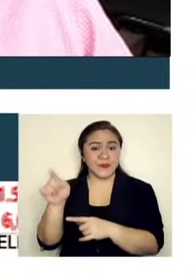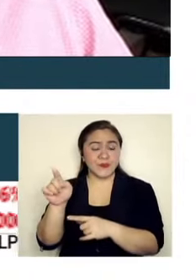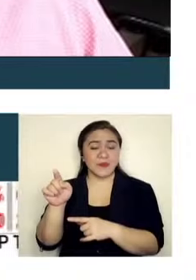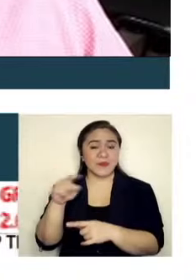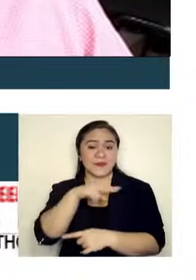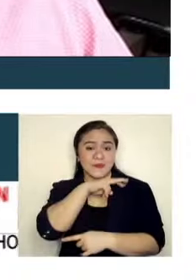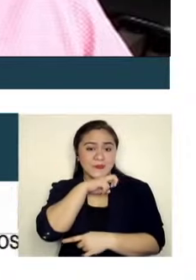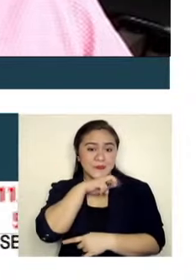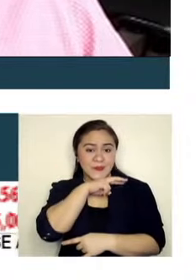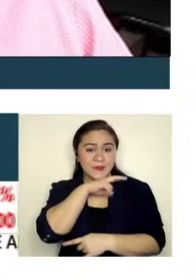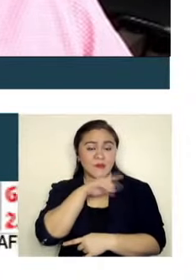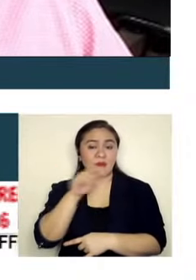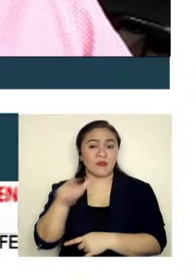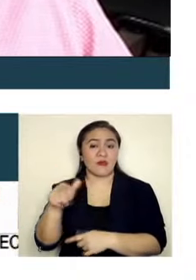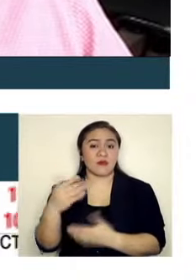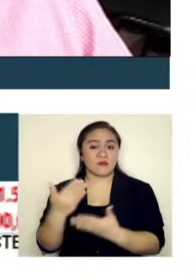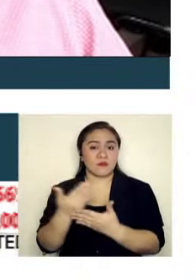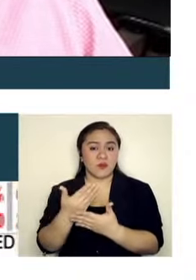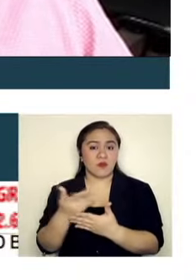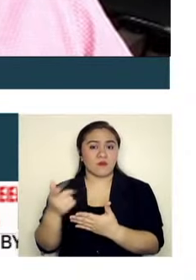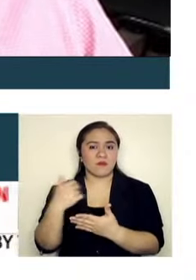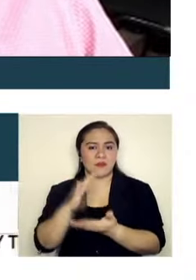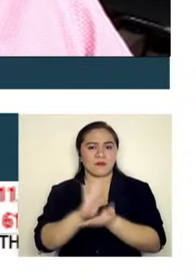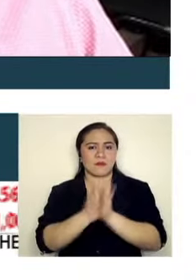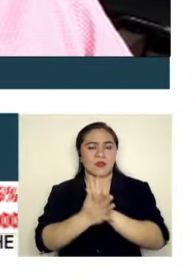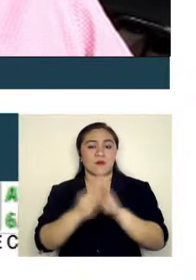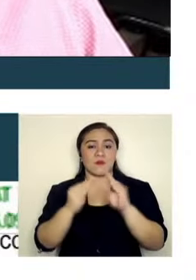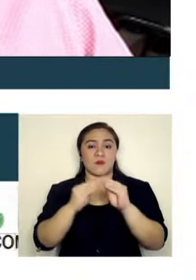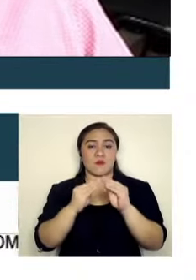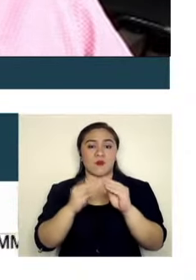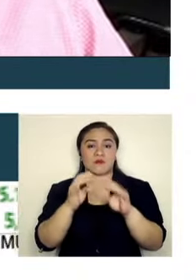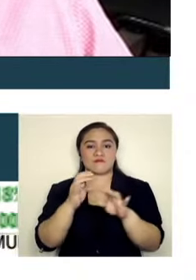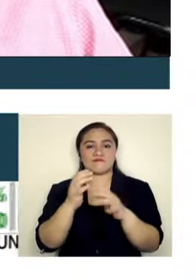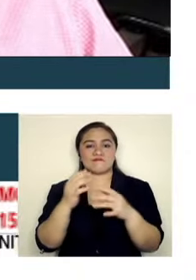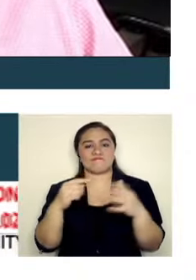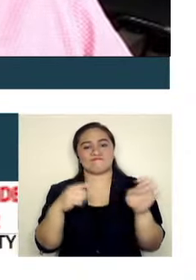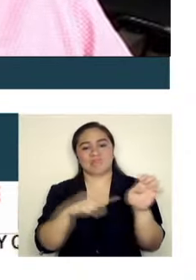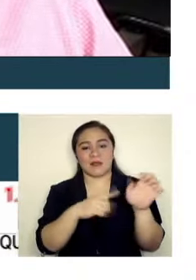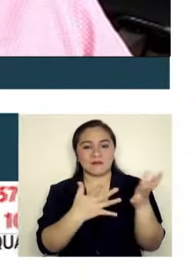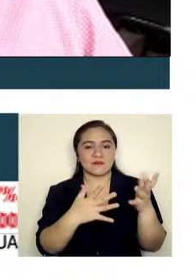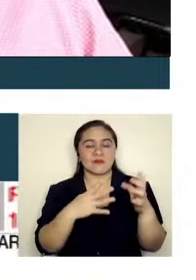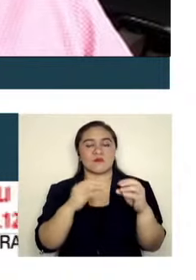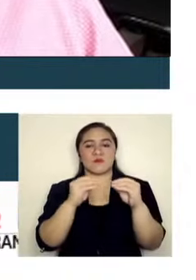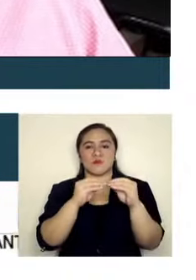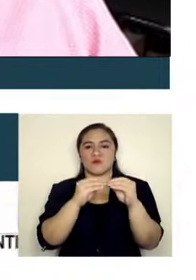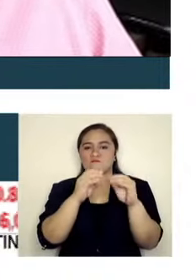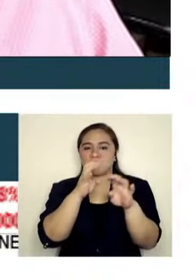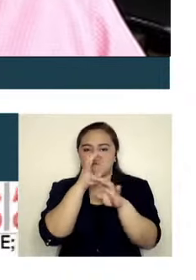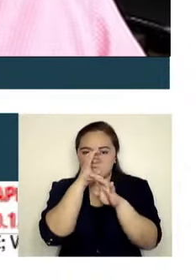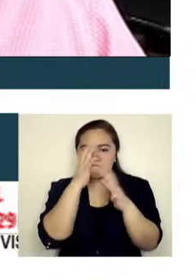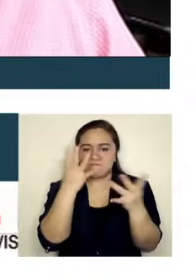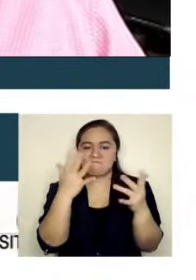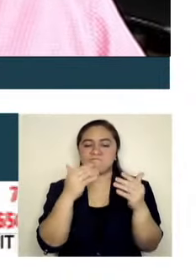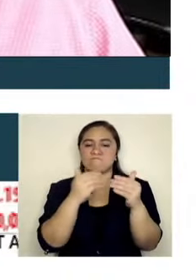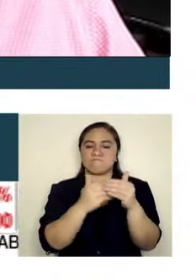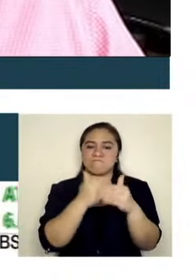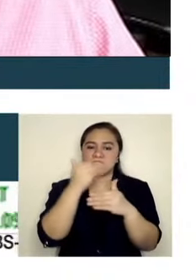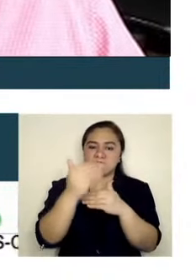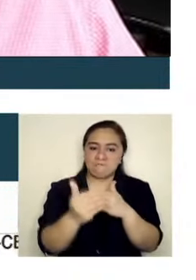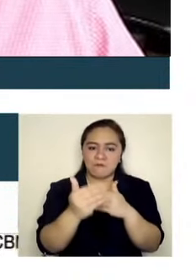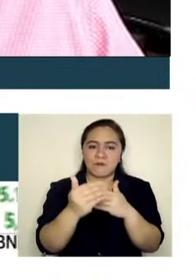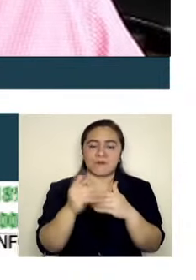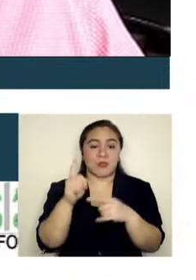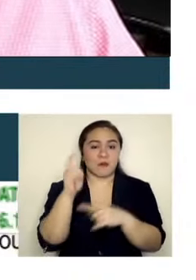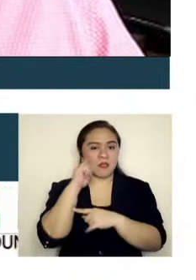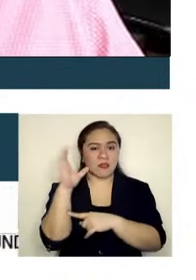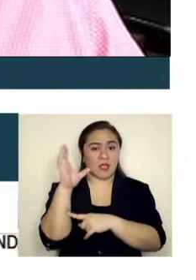you know, wouldn't you take that extra step? But as you said, your hands are tied. So is the conclusion now there is